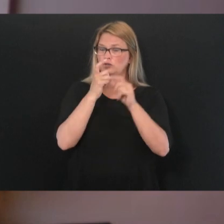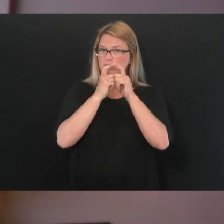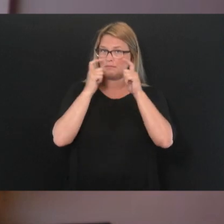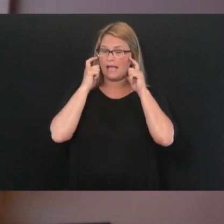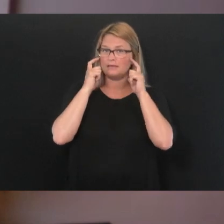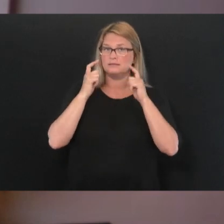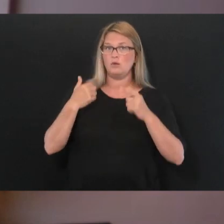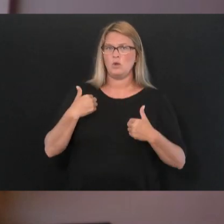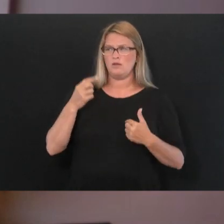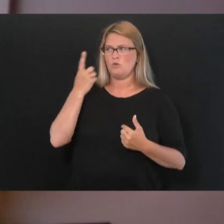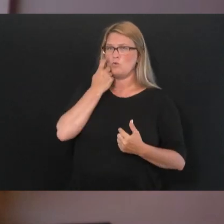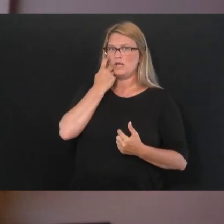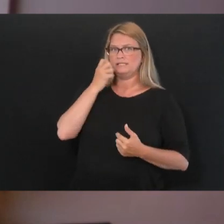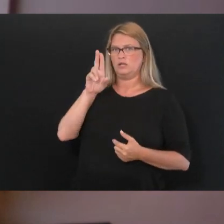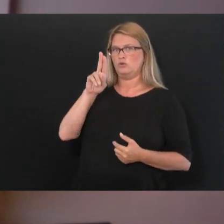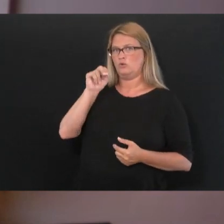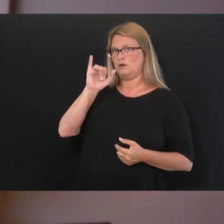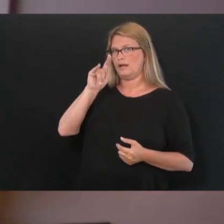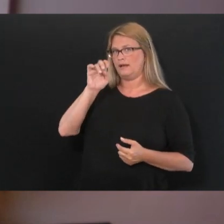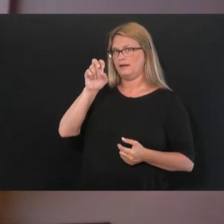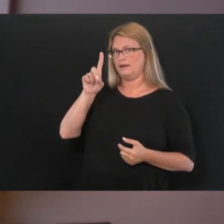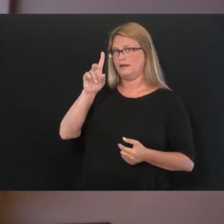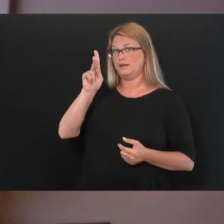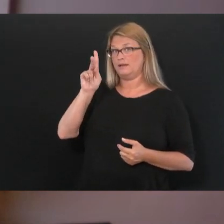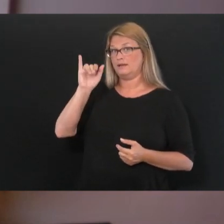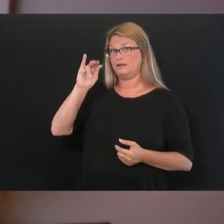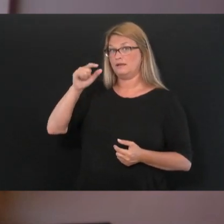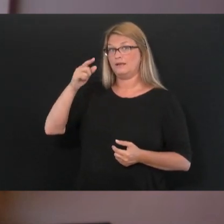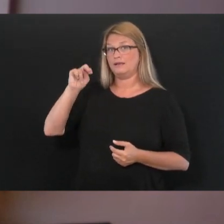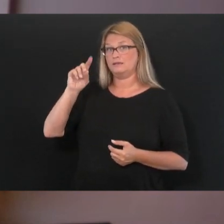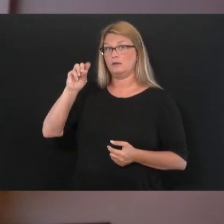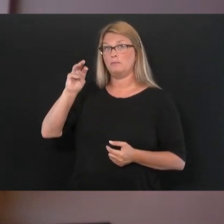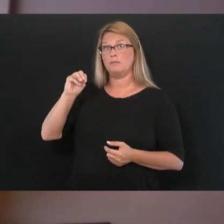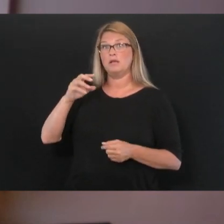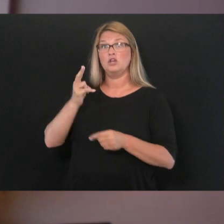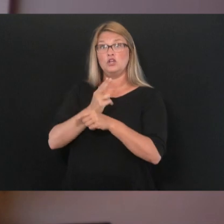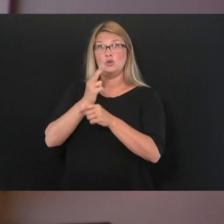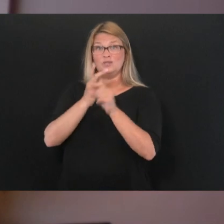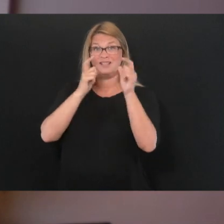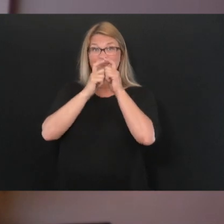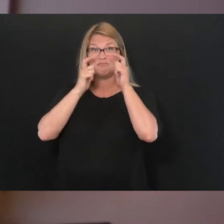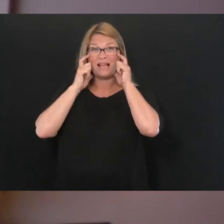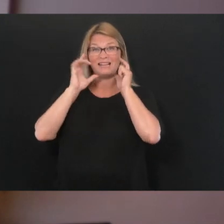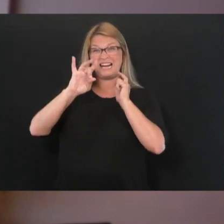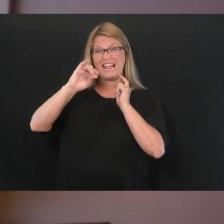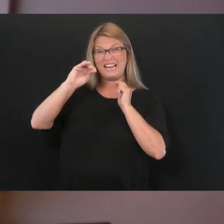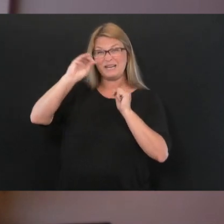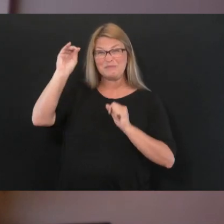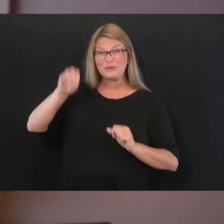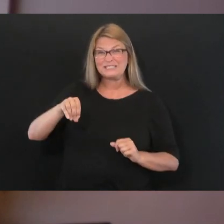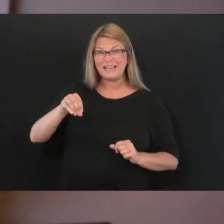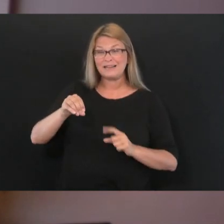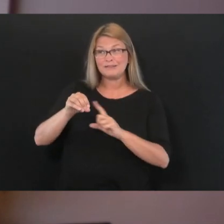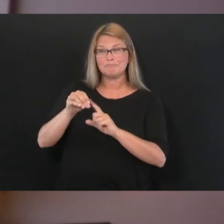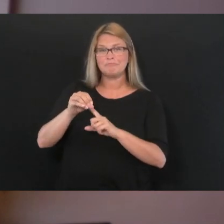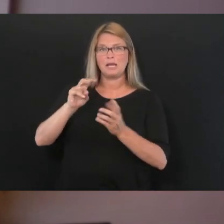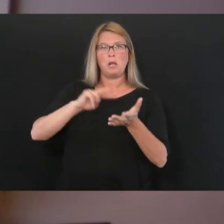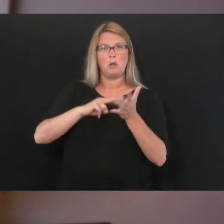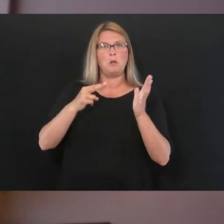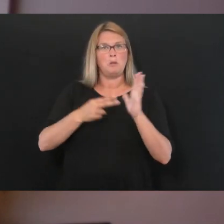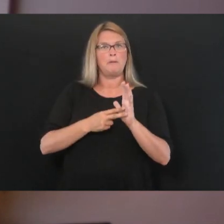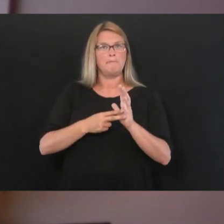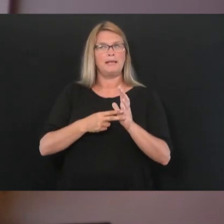says, again, if we wear face masks at a high prevalence, 80% or so, then we should be able to come back